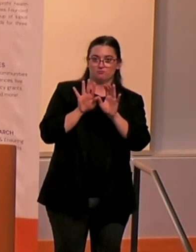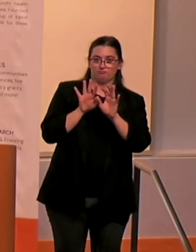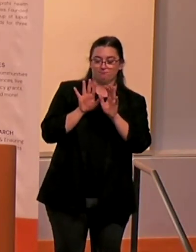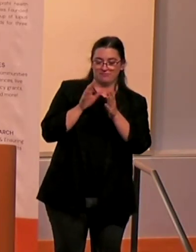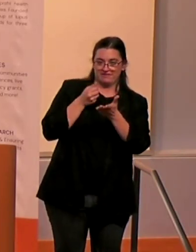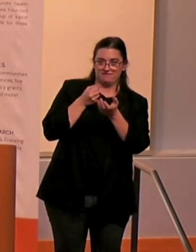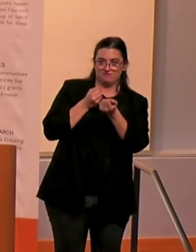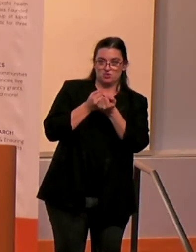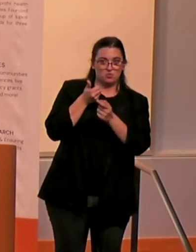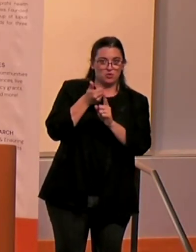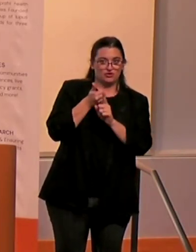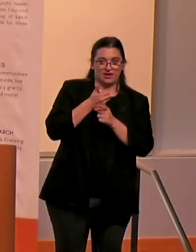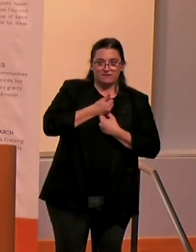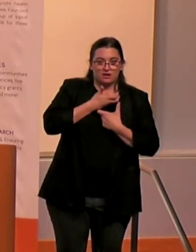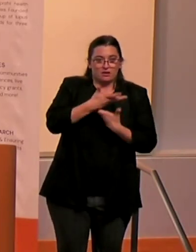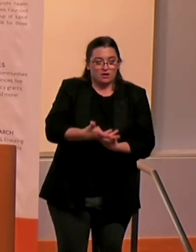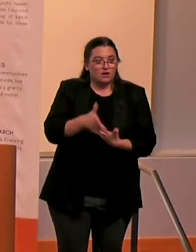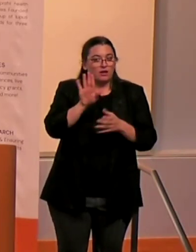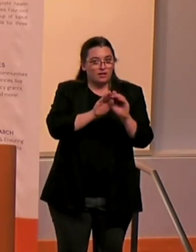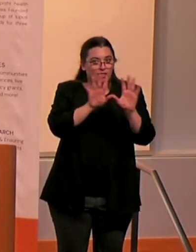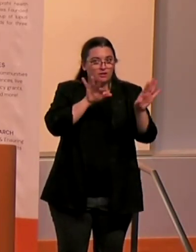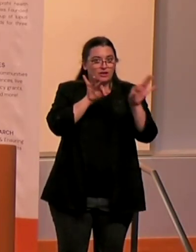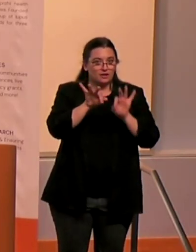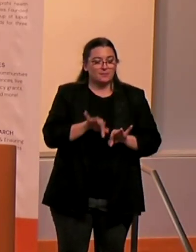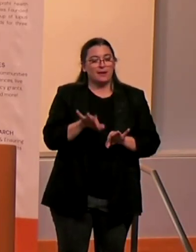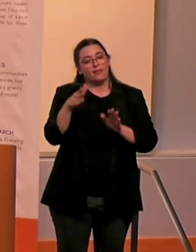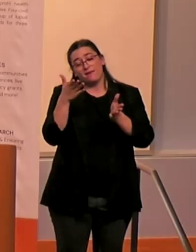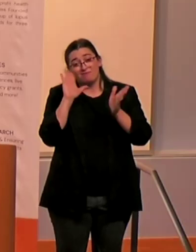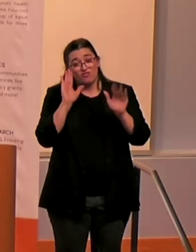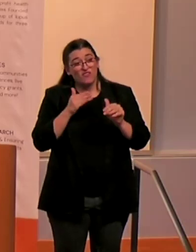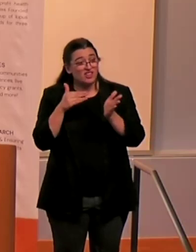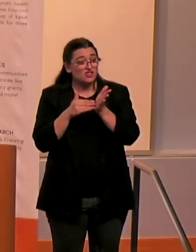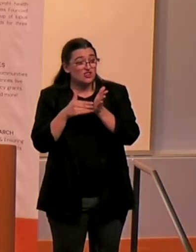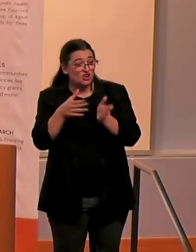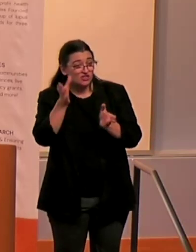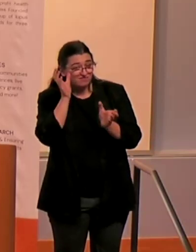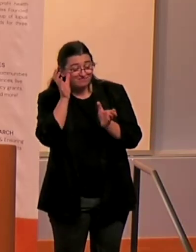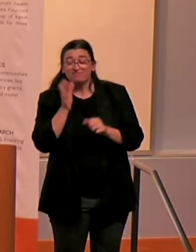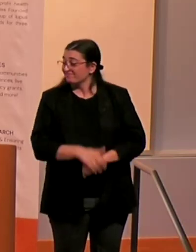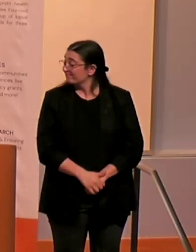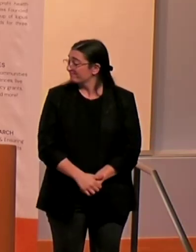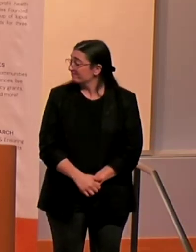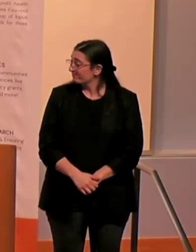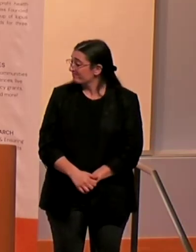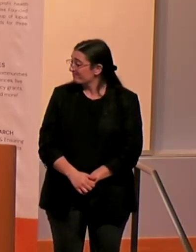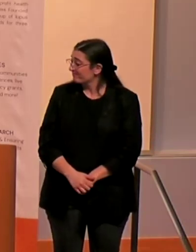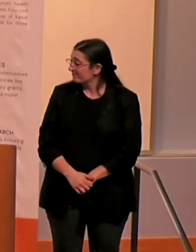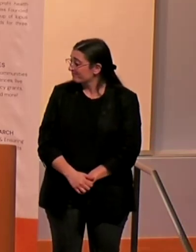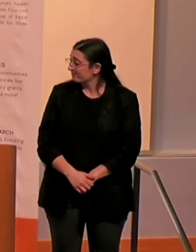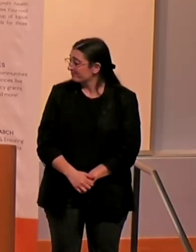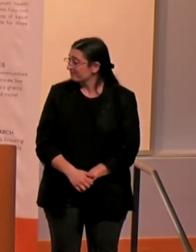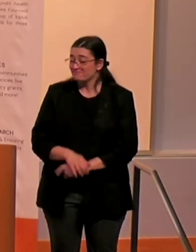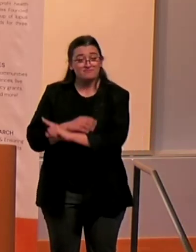can, Yeah. take that and Yeah, I think it has to be the right match. I respectfully asked my